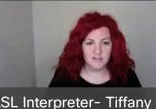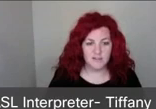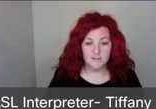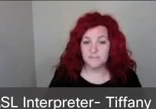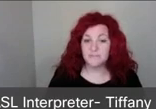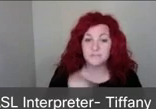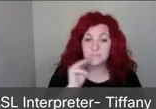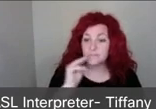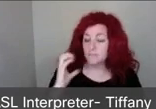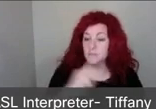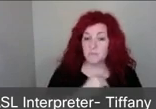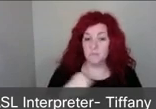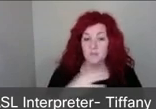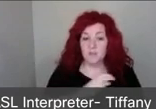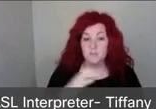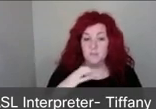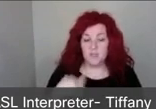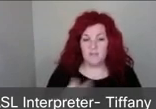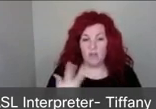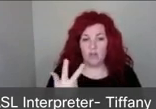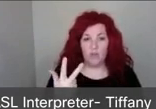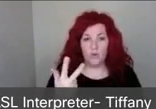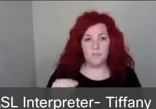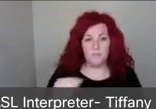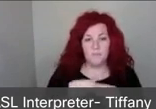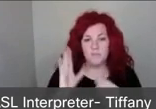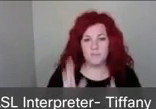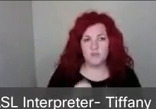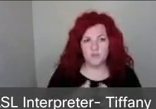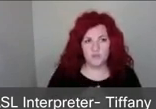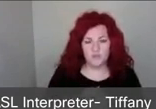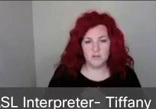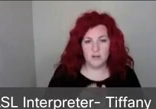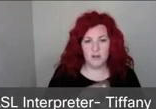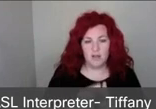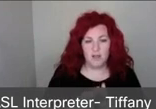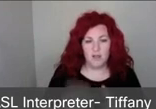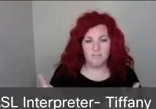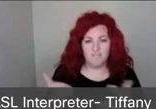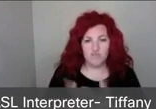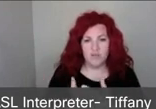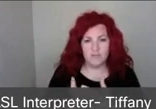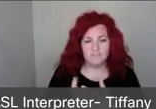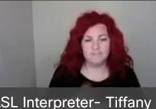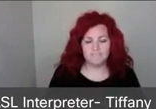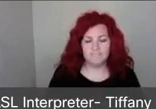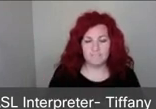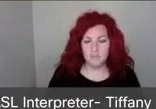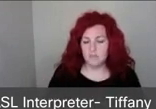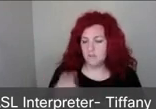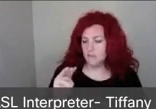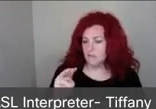Madam Chair, members of the commission, listening audience, I have three more speakers, and then we will take a break after that time.